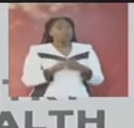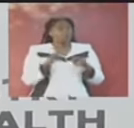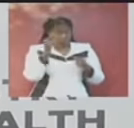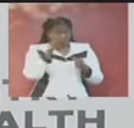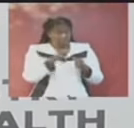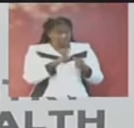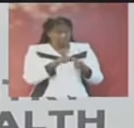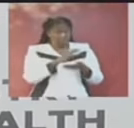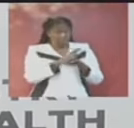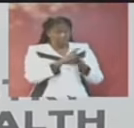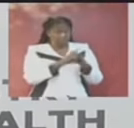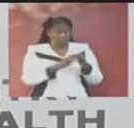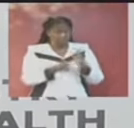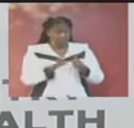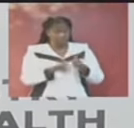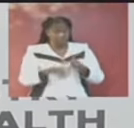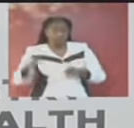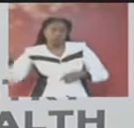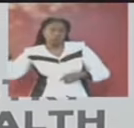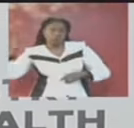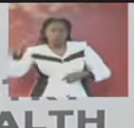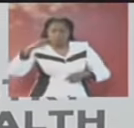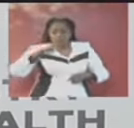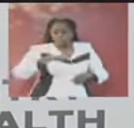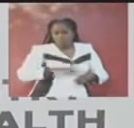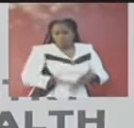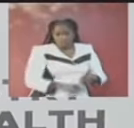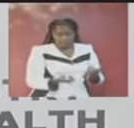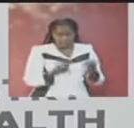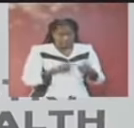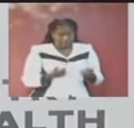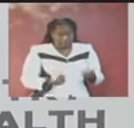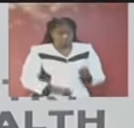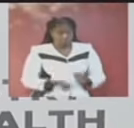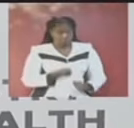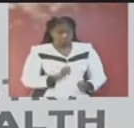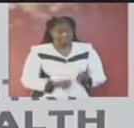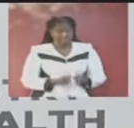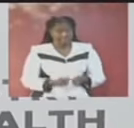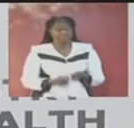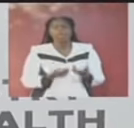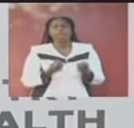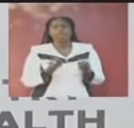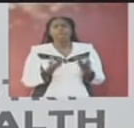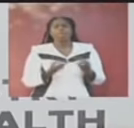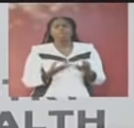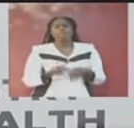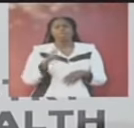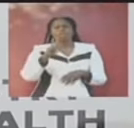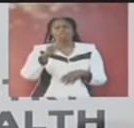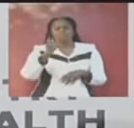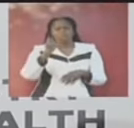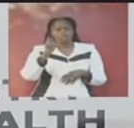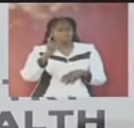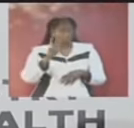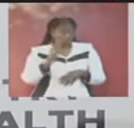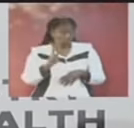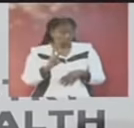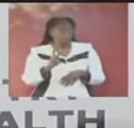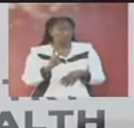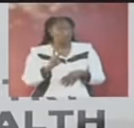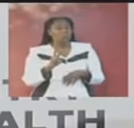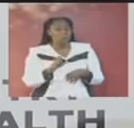and expatriate personnel for the essential services sector, we have 302 persons in state